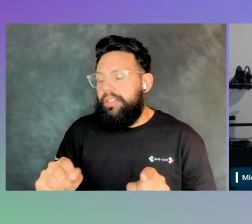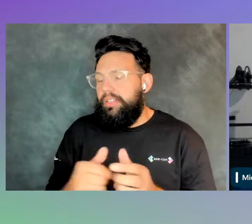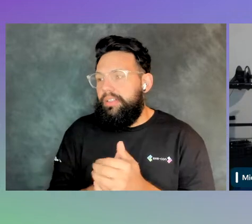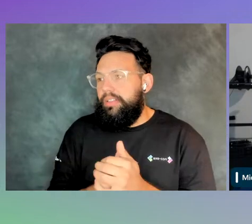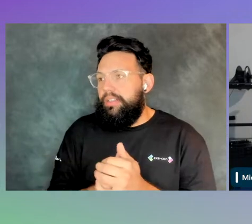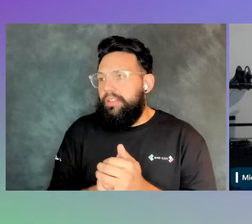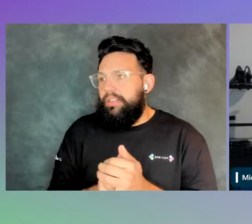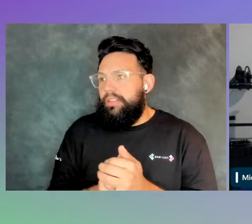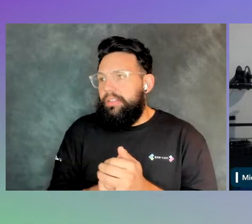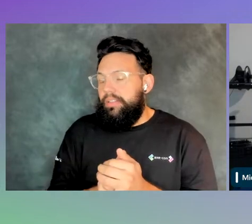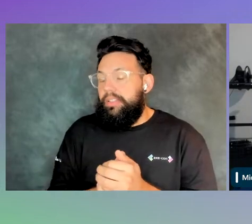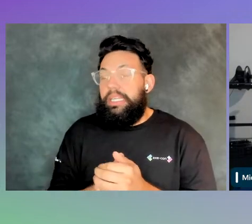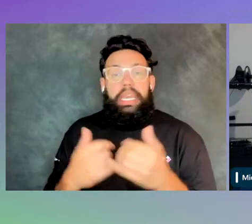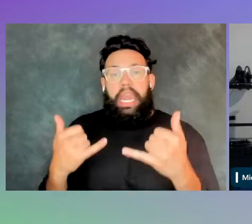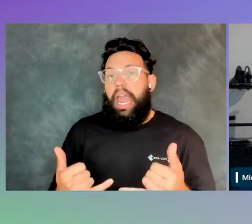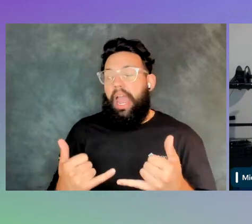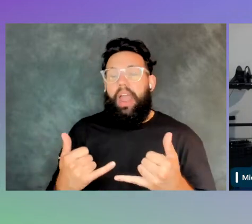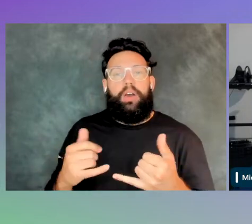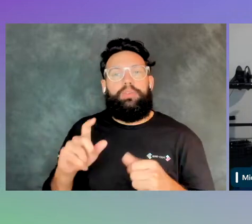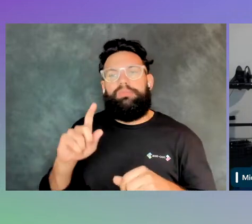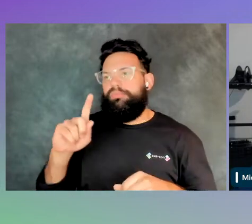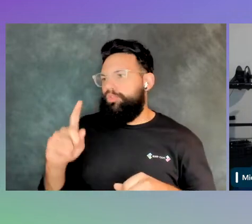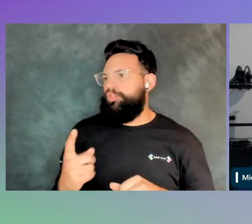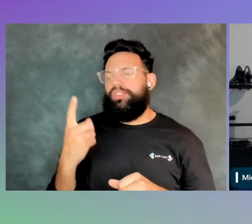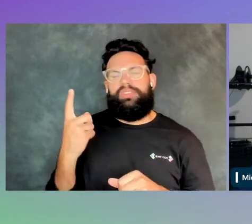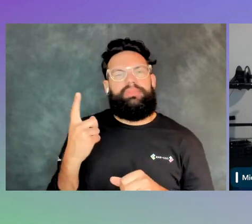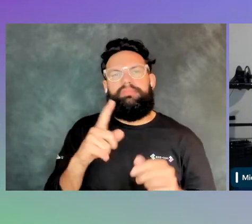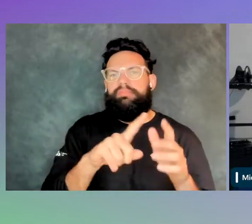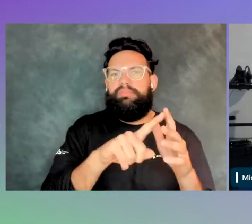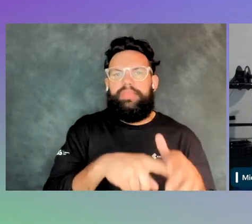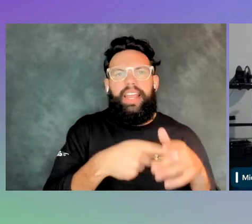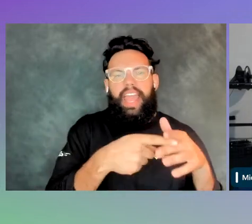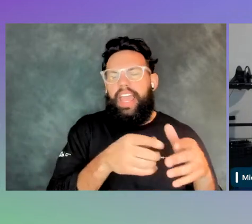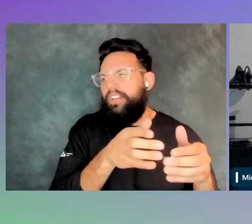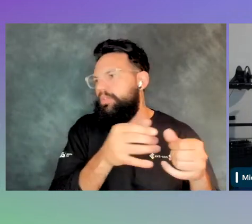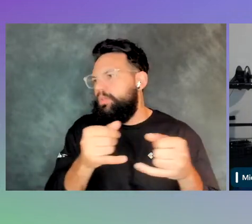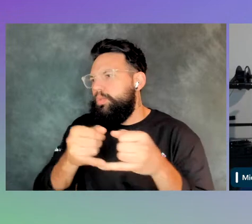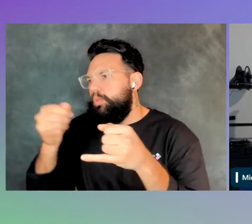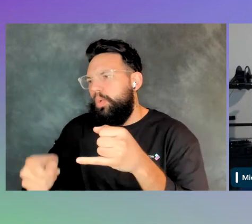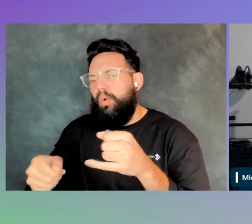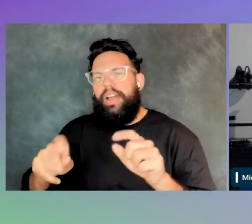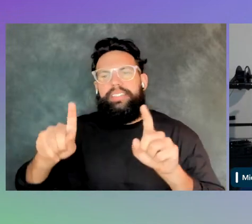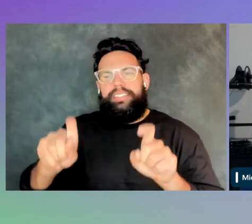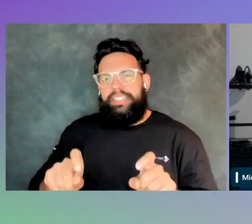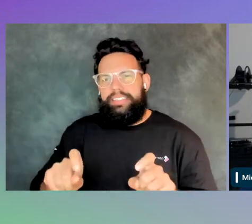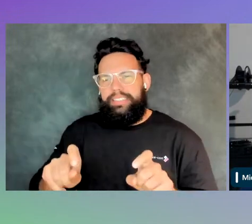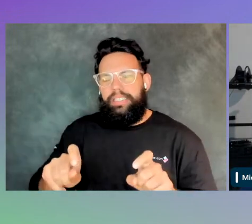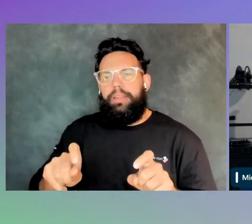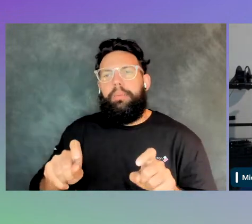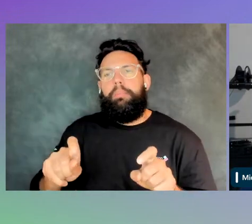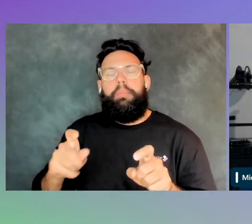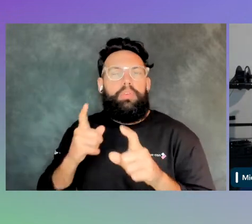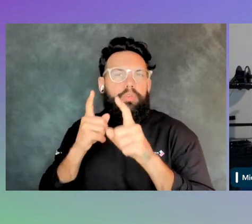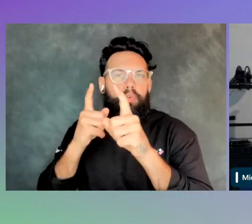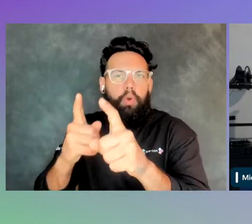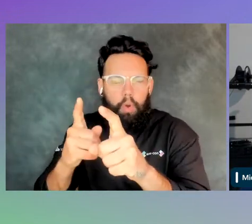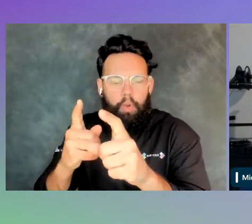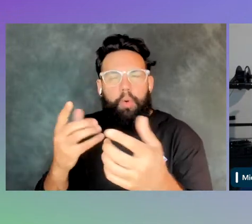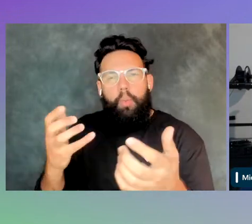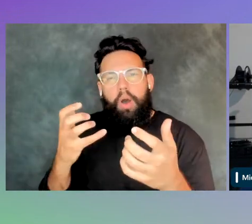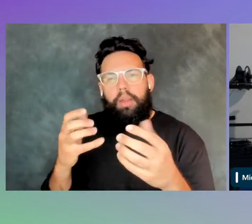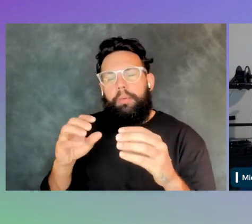where we overcome the issue that's making it not function with component testing at the moment.